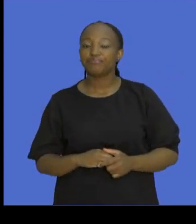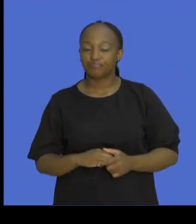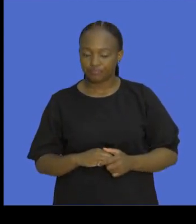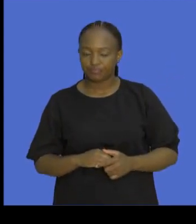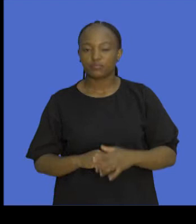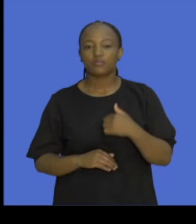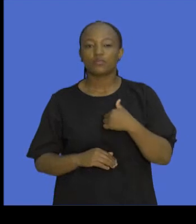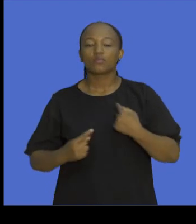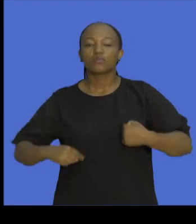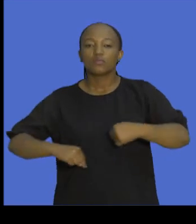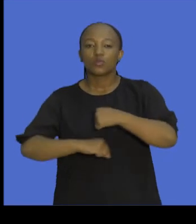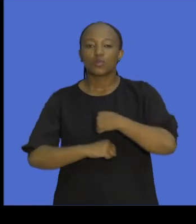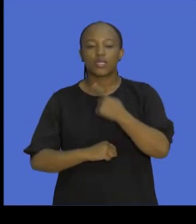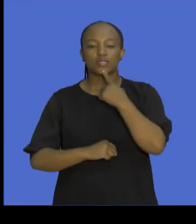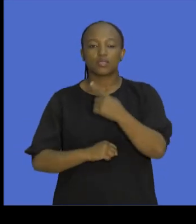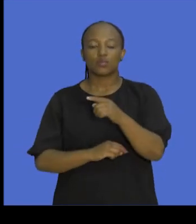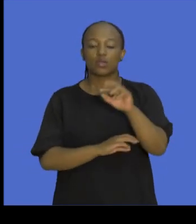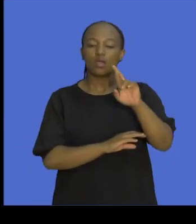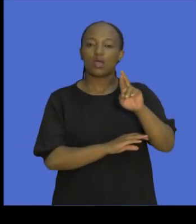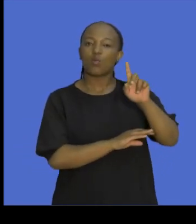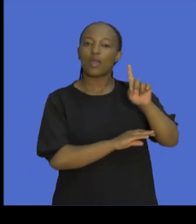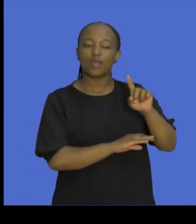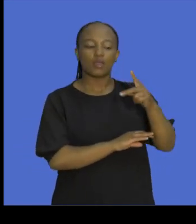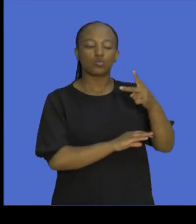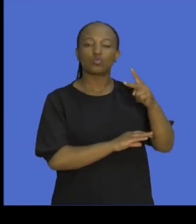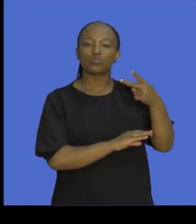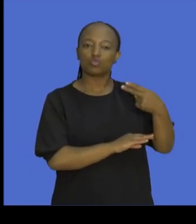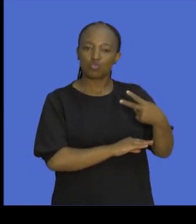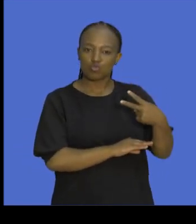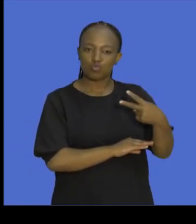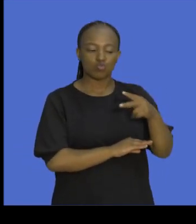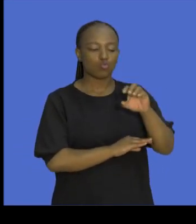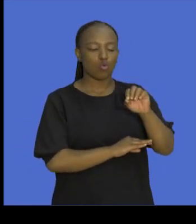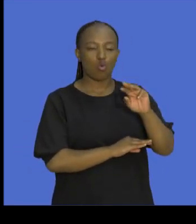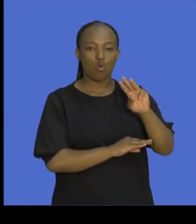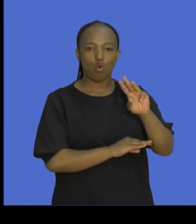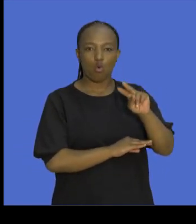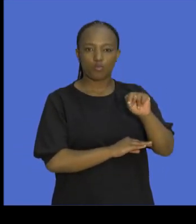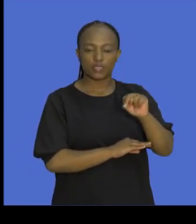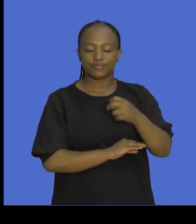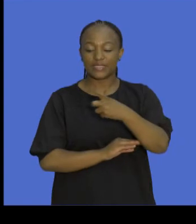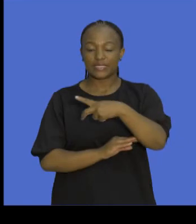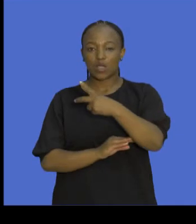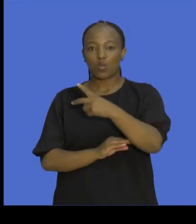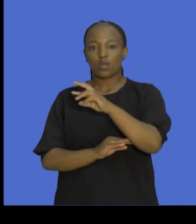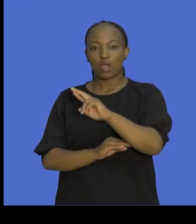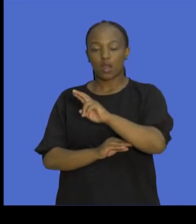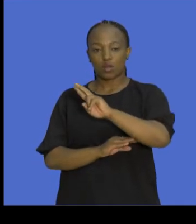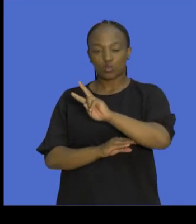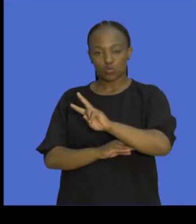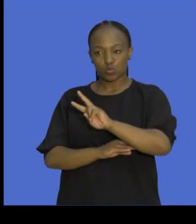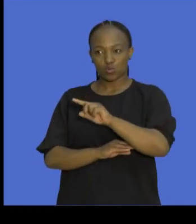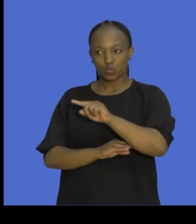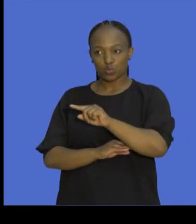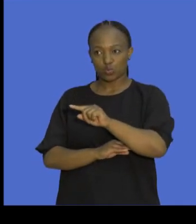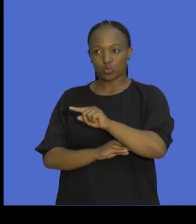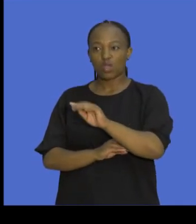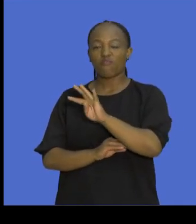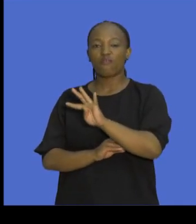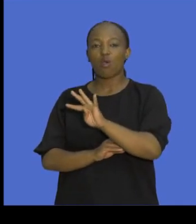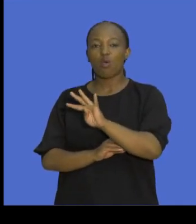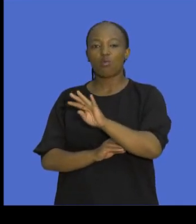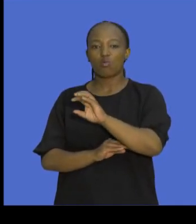that R1 is equals to 2 ohms, okay? And then our second resistor that will connect in parallel is equals to